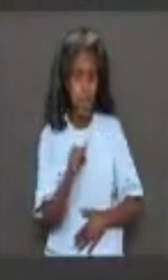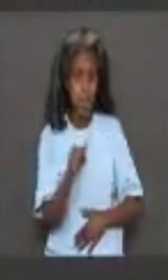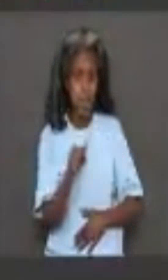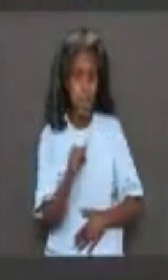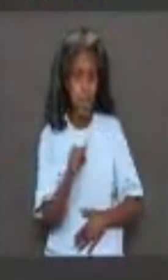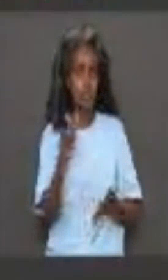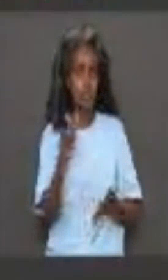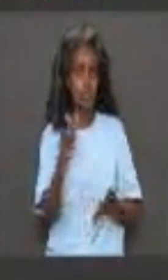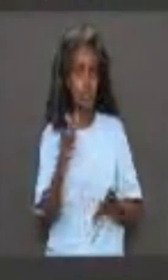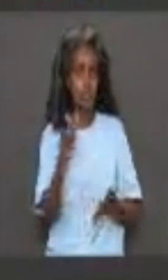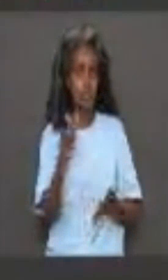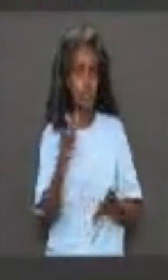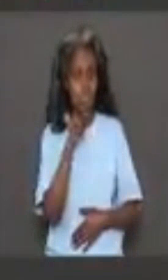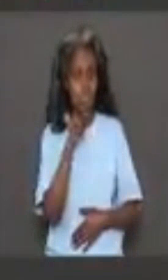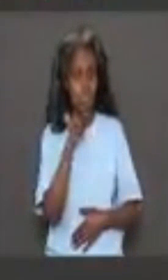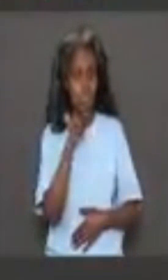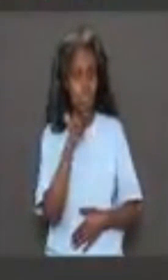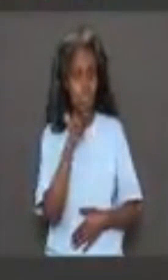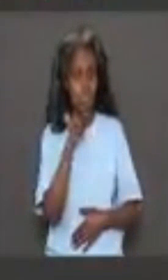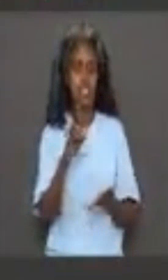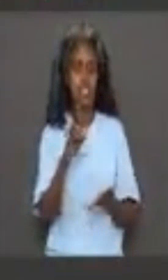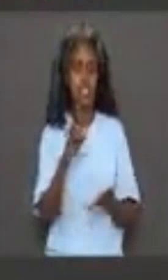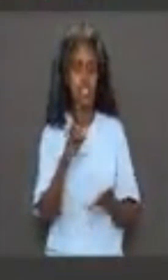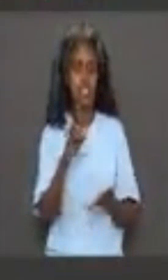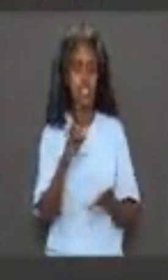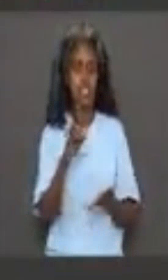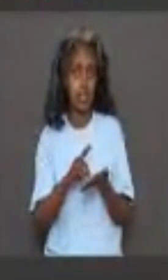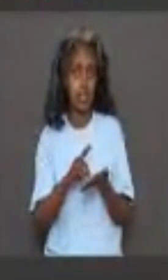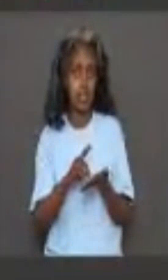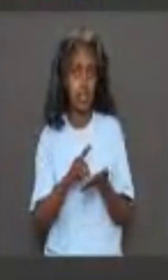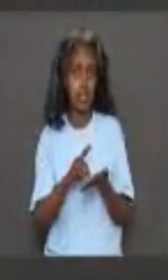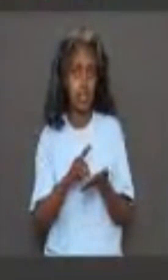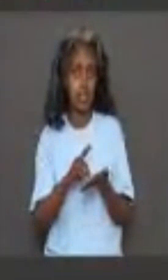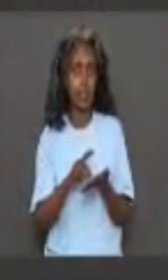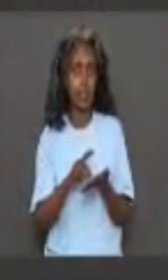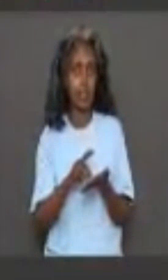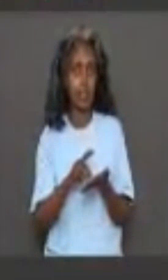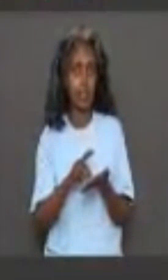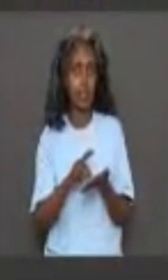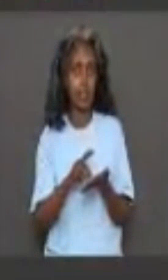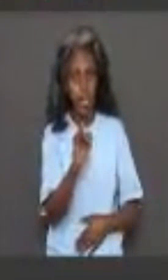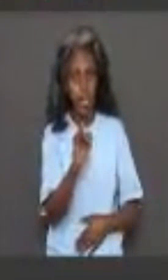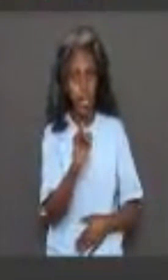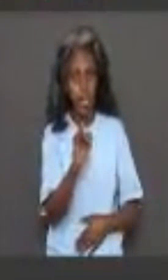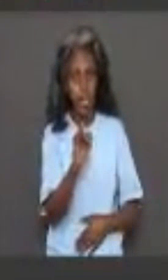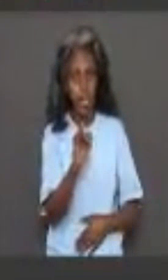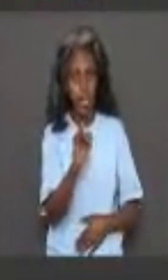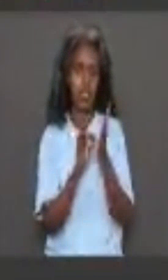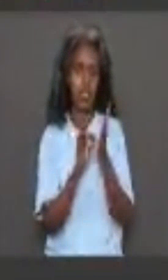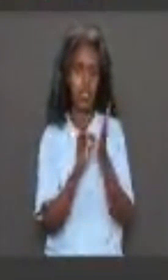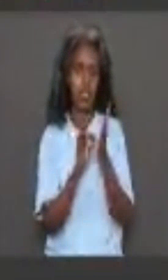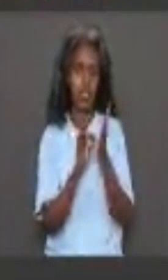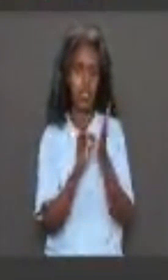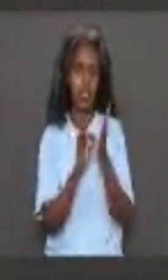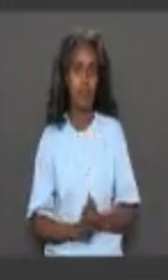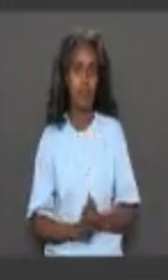a repeating decimal is an irrational number.